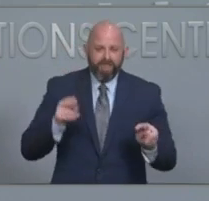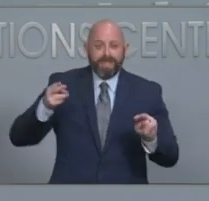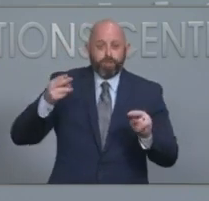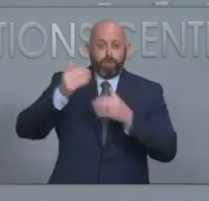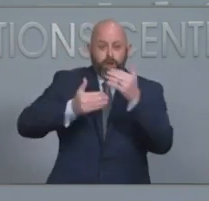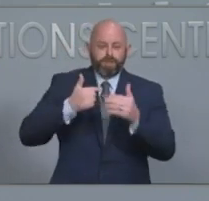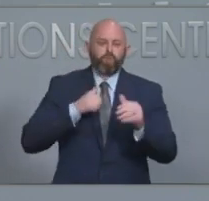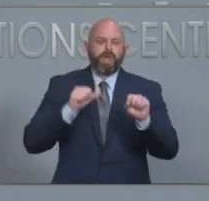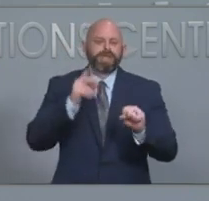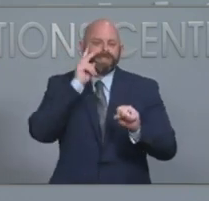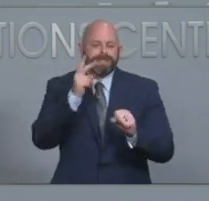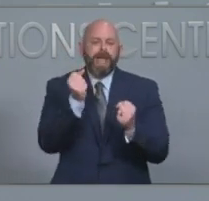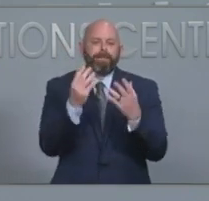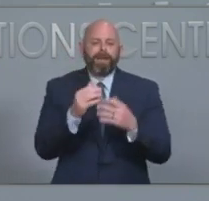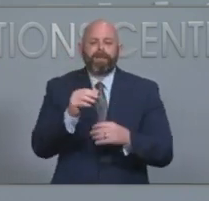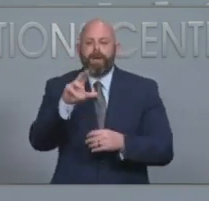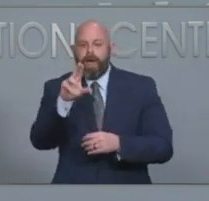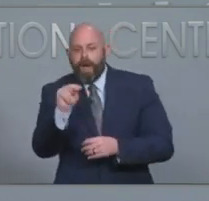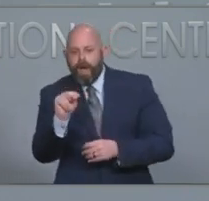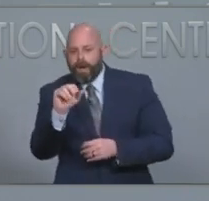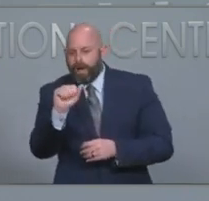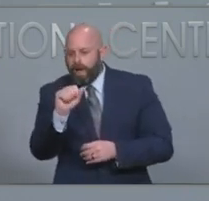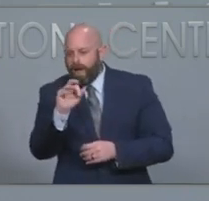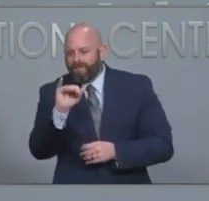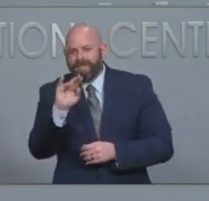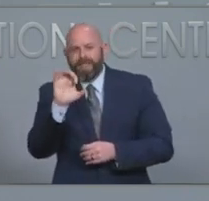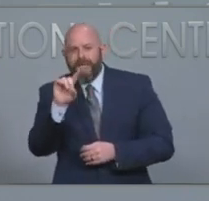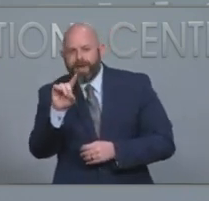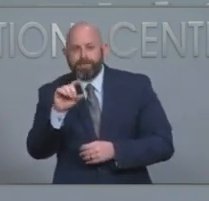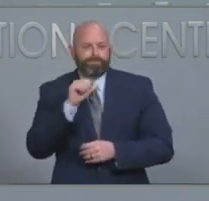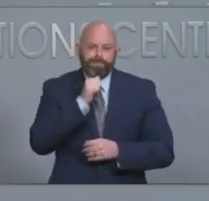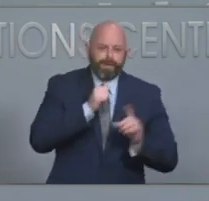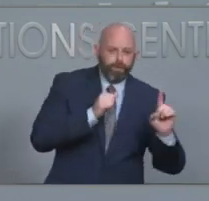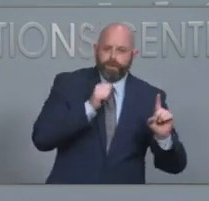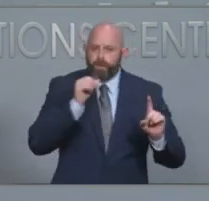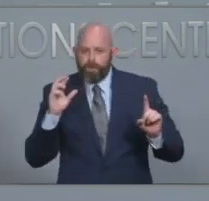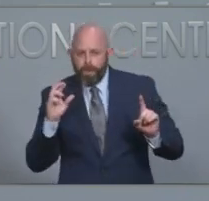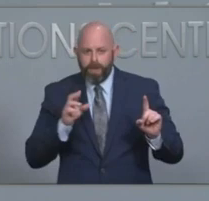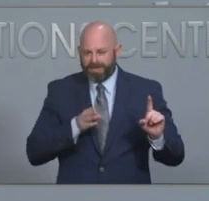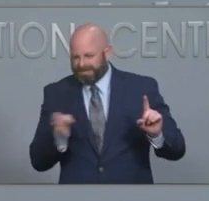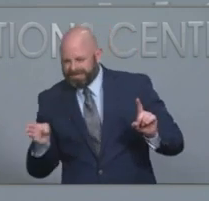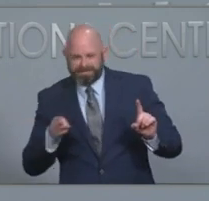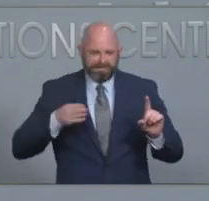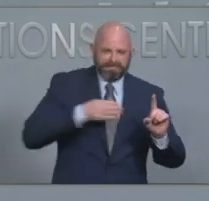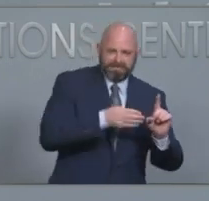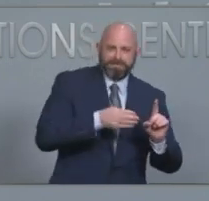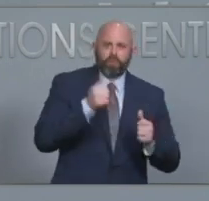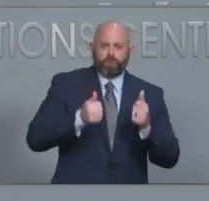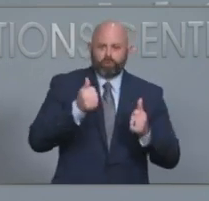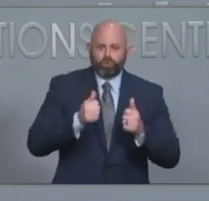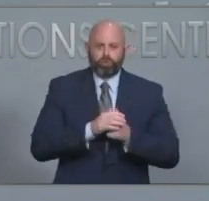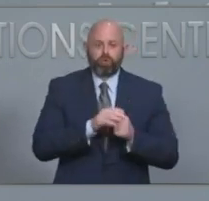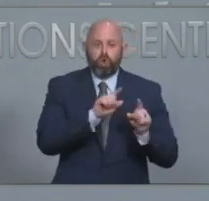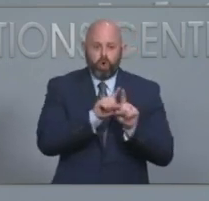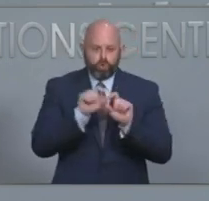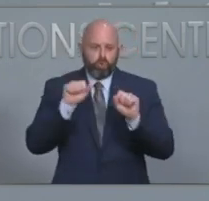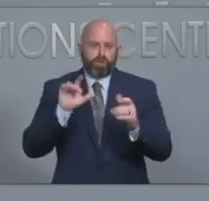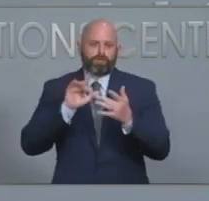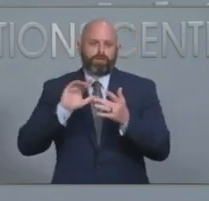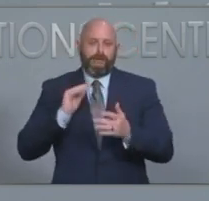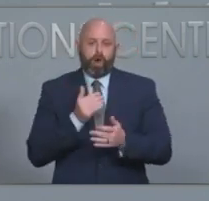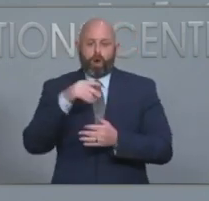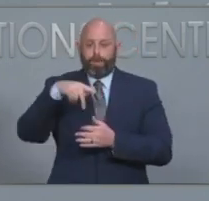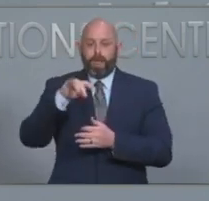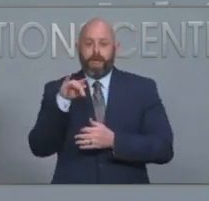to give more information about the ballots that were selected by the unaffiliated voters. You can also reach out to our PIO, Pat